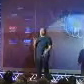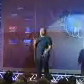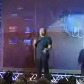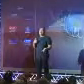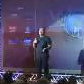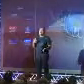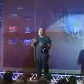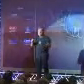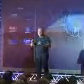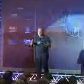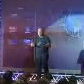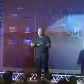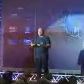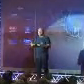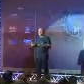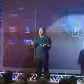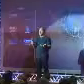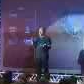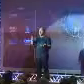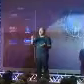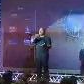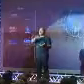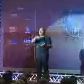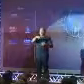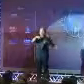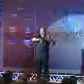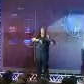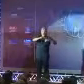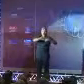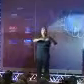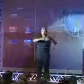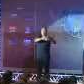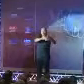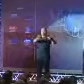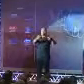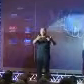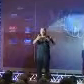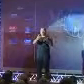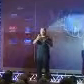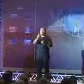the quantity of products which I need for my project.